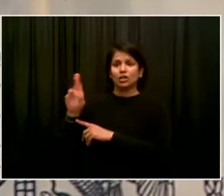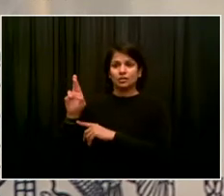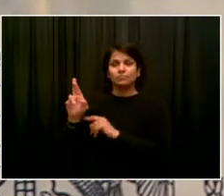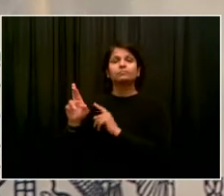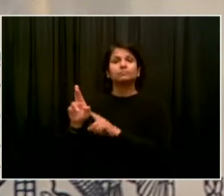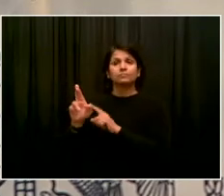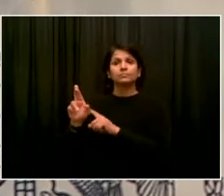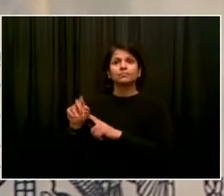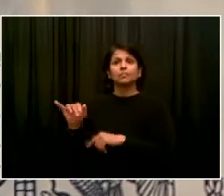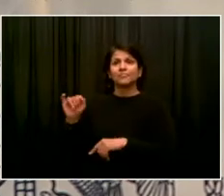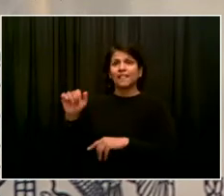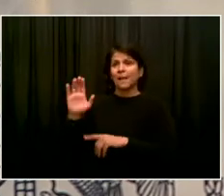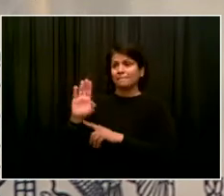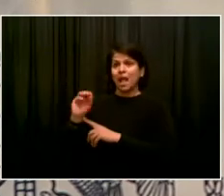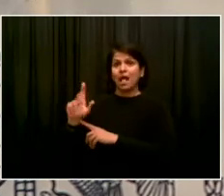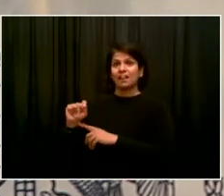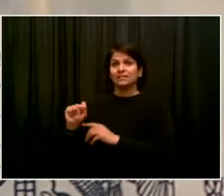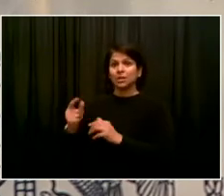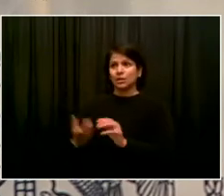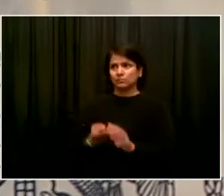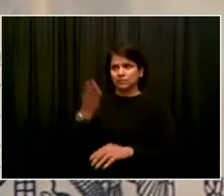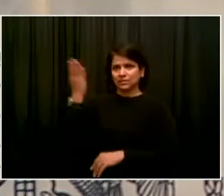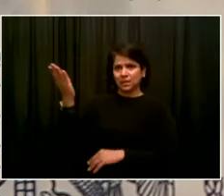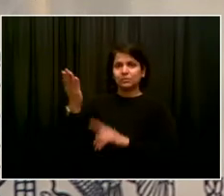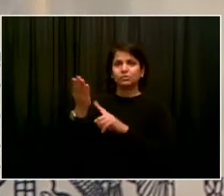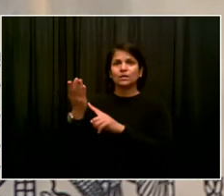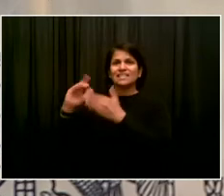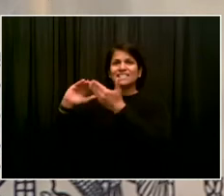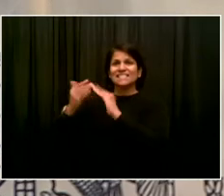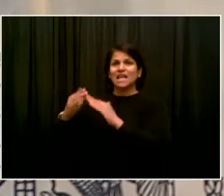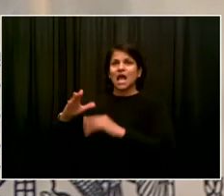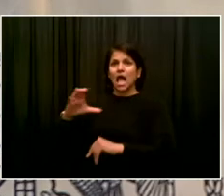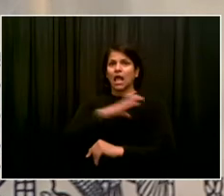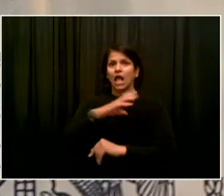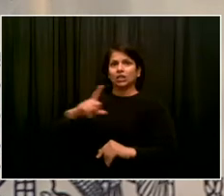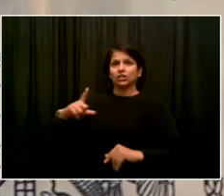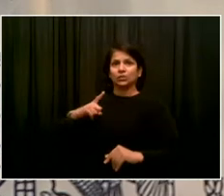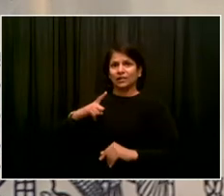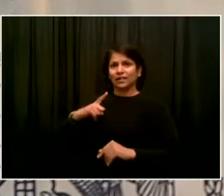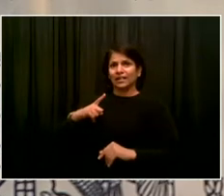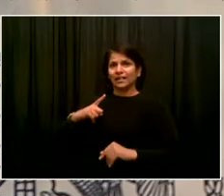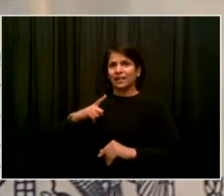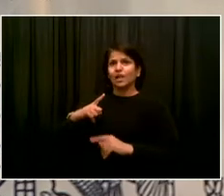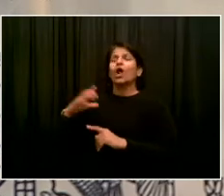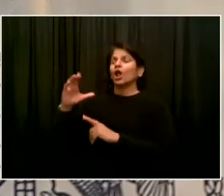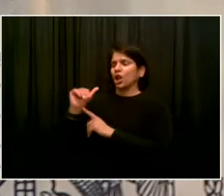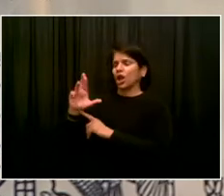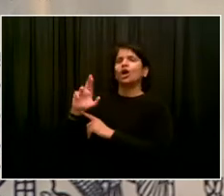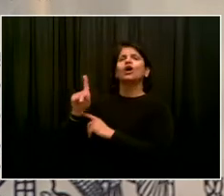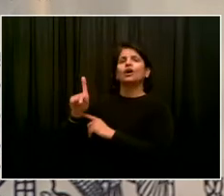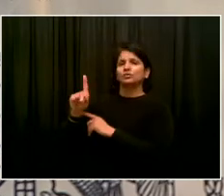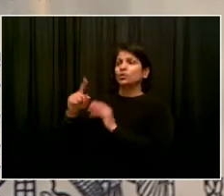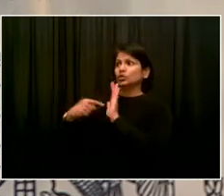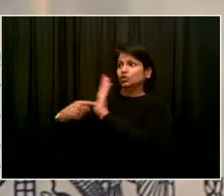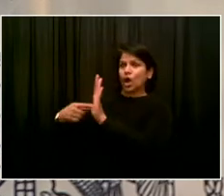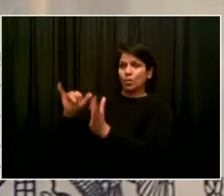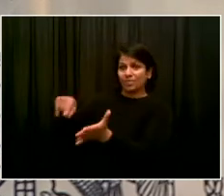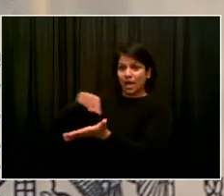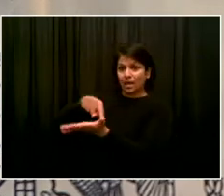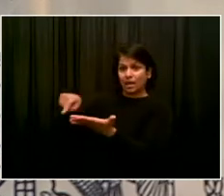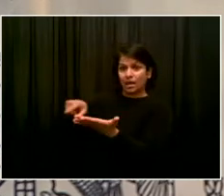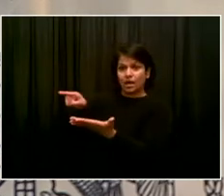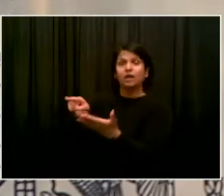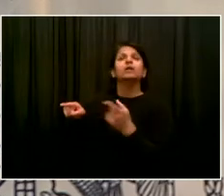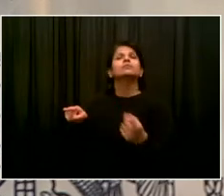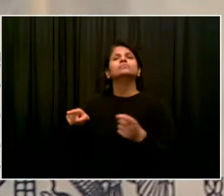registered to go on the ballot, the culminating act of the incredible work of this commission. Jennifer, I cannot thank you enough.